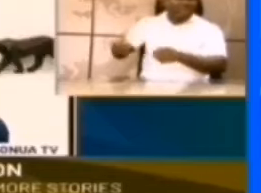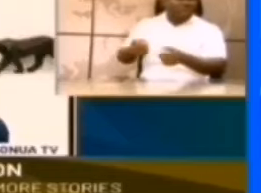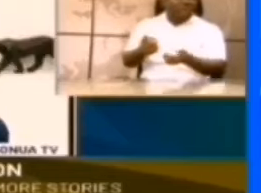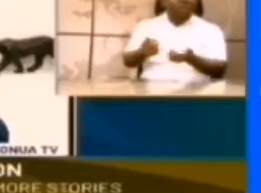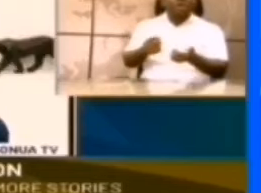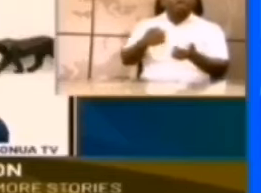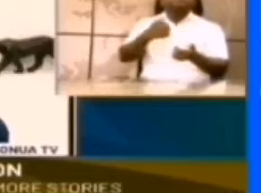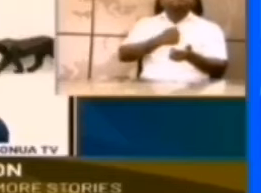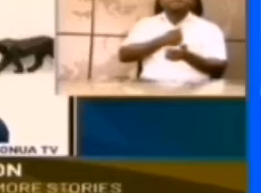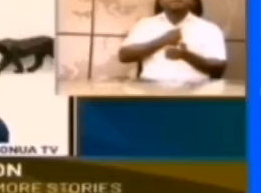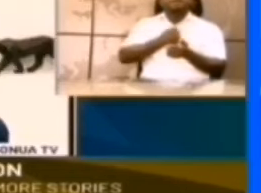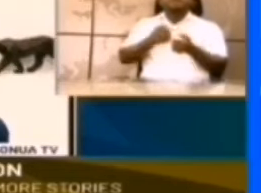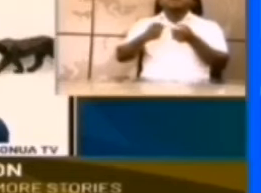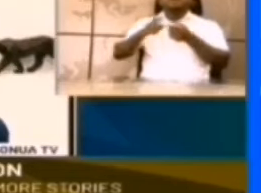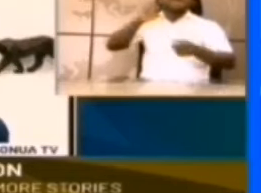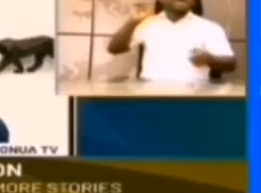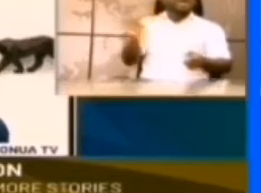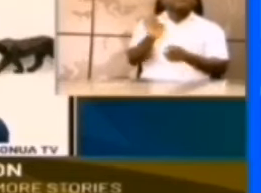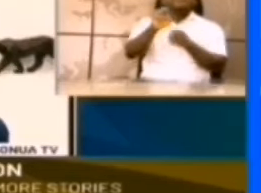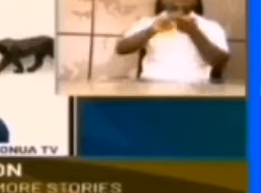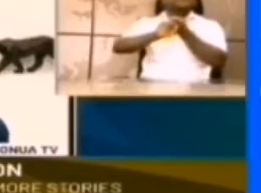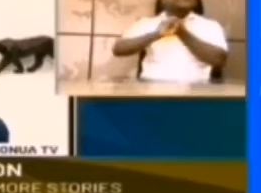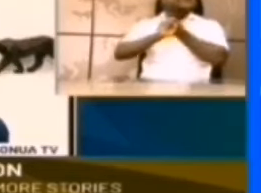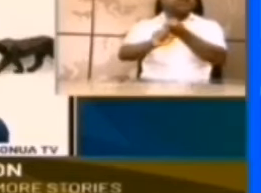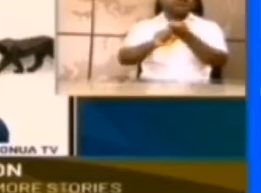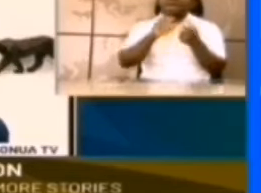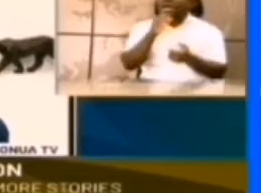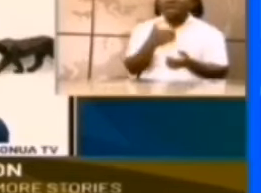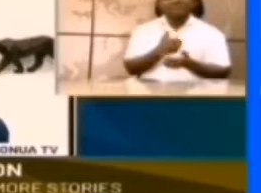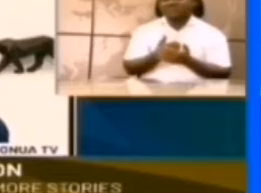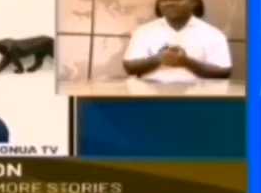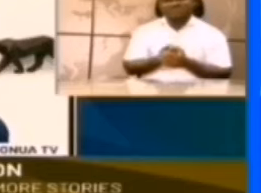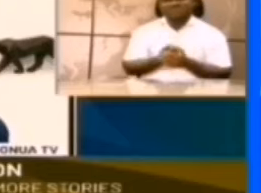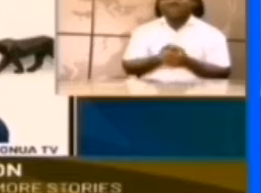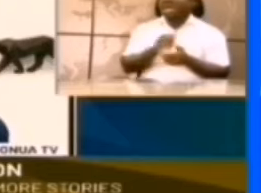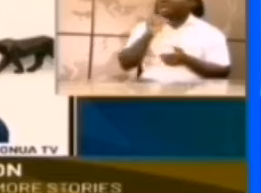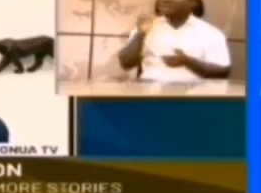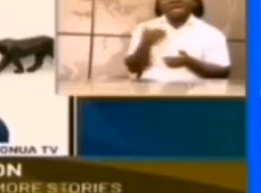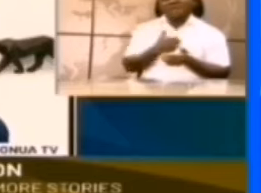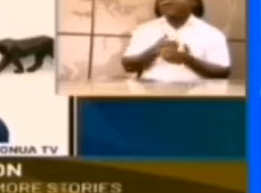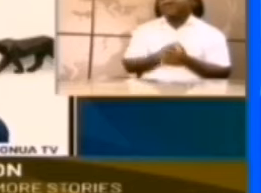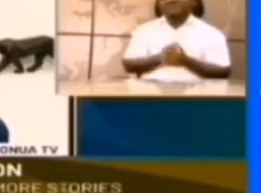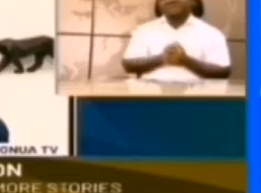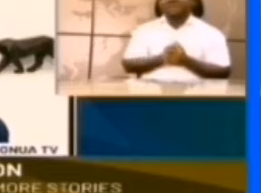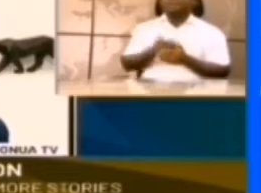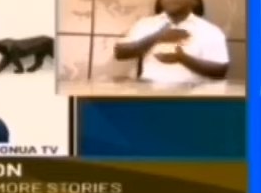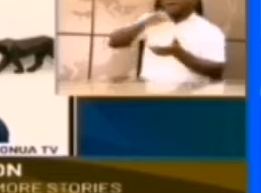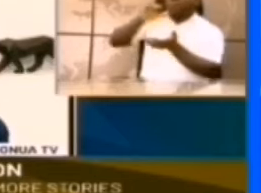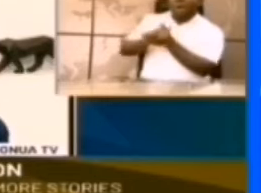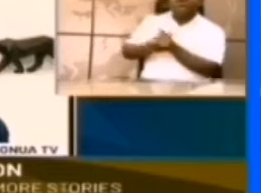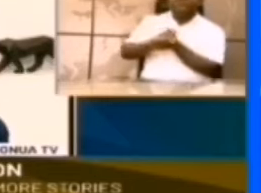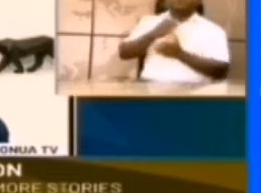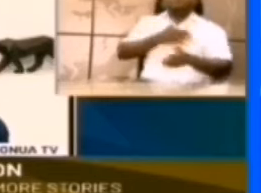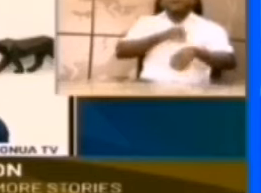I don't have a permanent friend. You can be my wife, my mother, my father, my CEO, whatever you think you are to me.